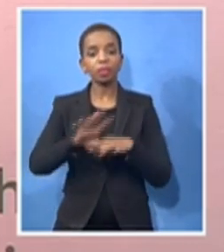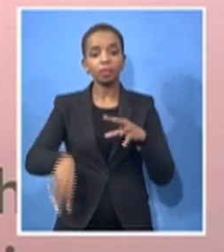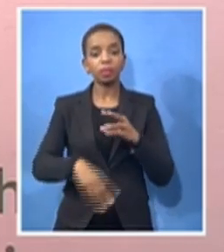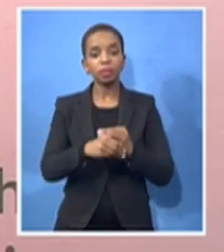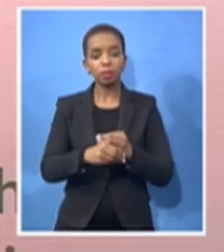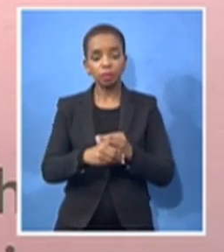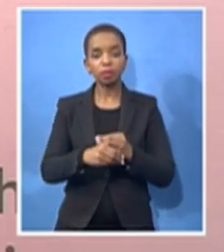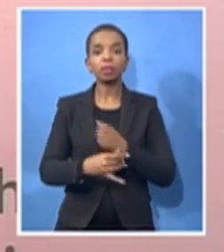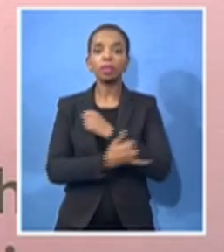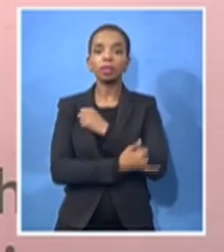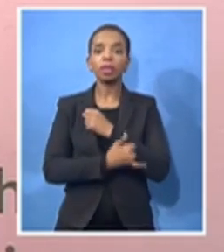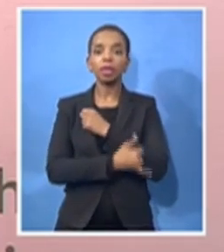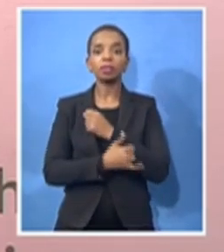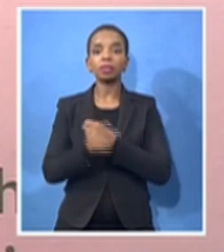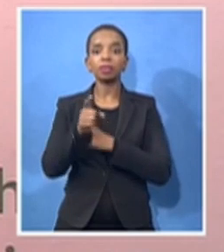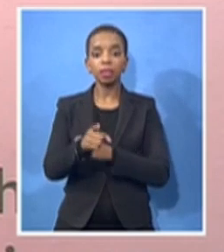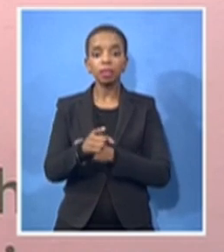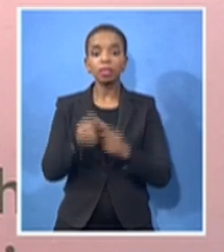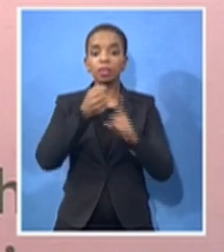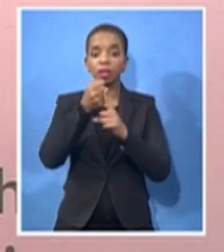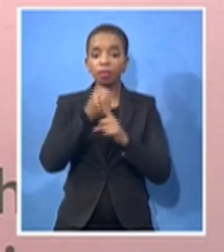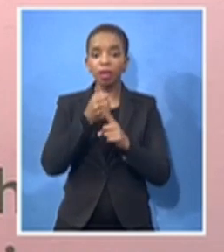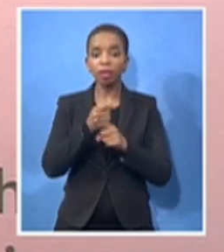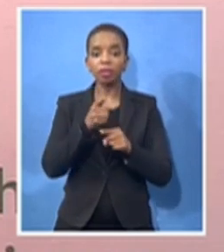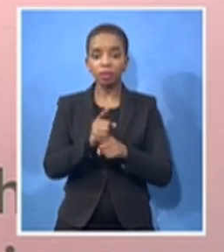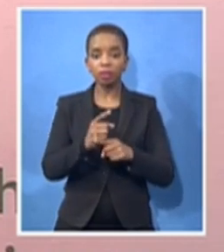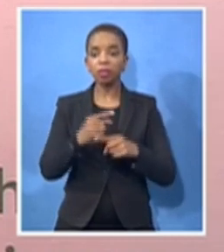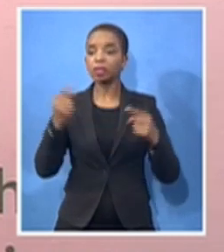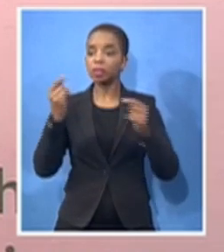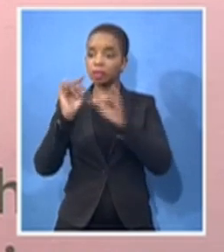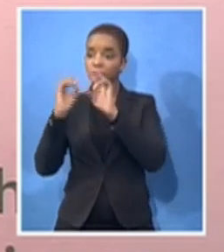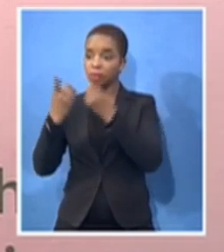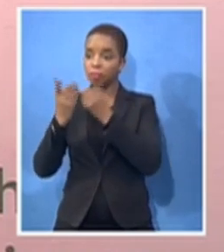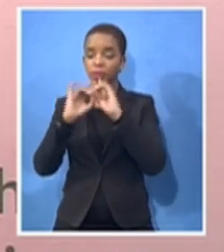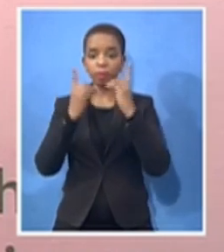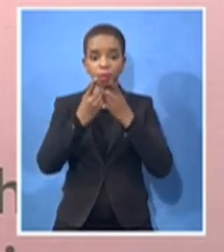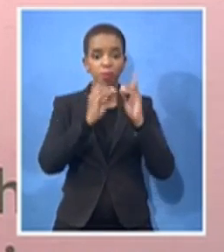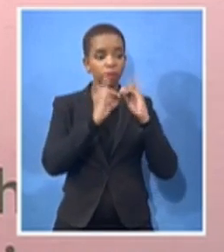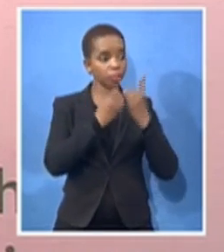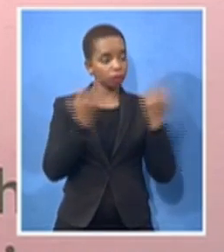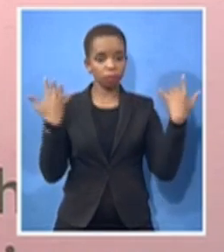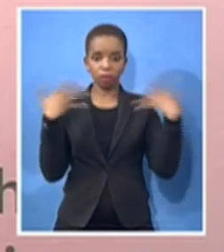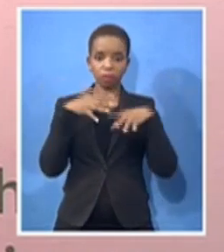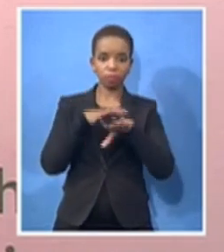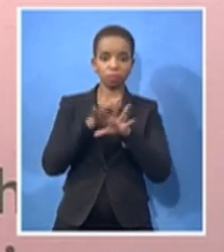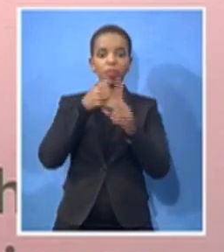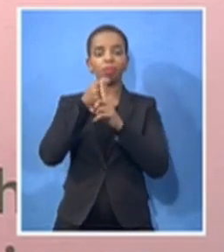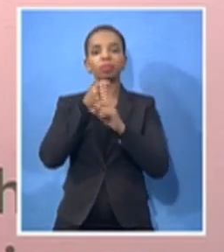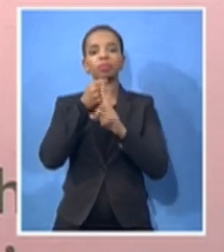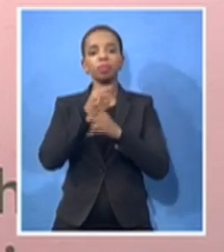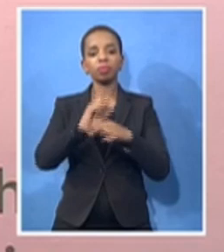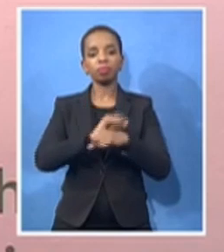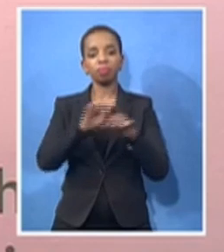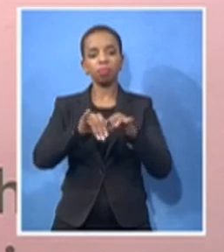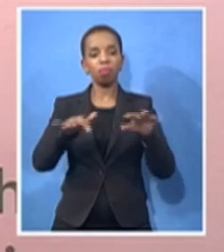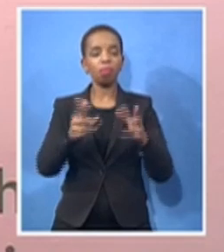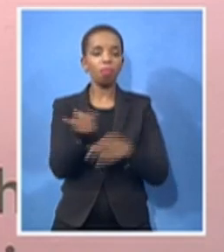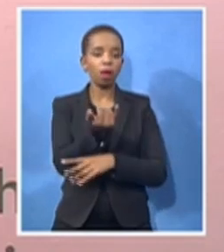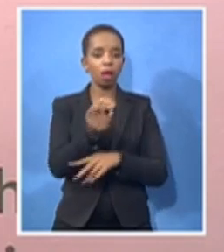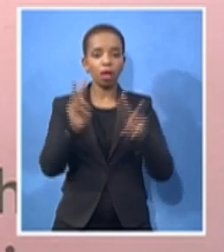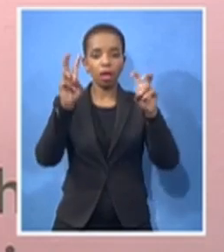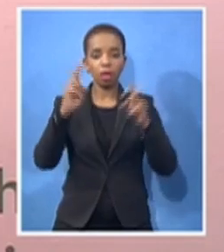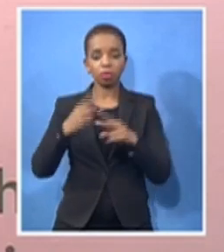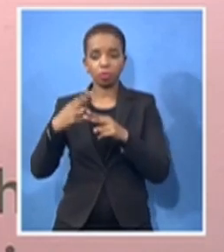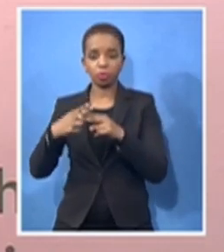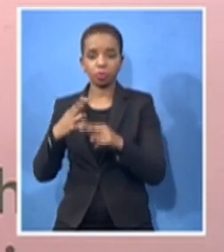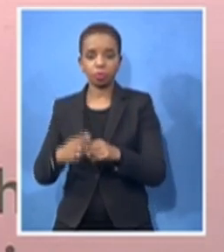that have been raised about shortages of water, sanitation issues, the issues of housing, human settlements, there is a whole program now of